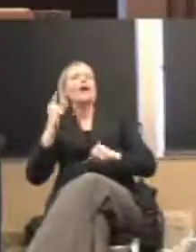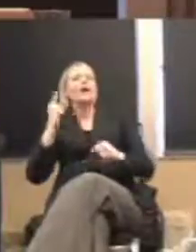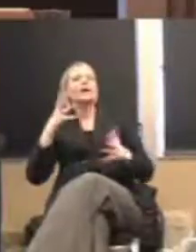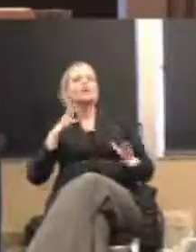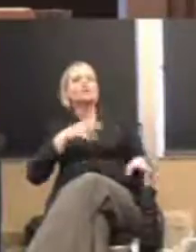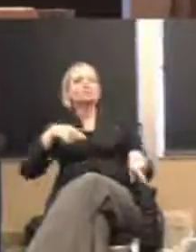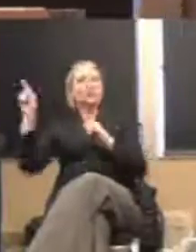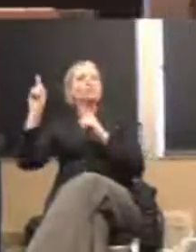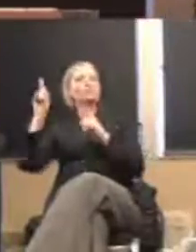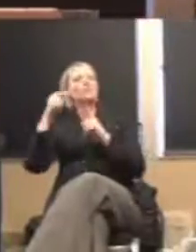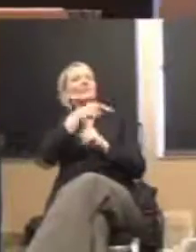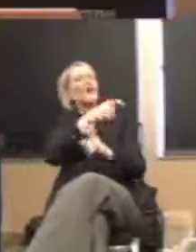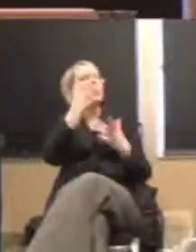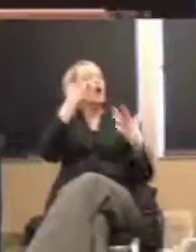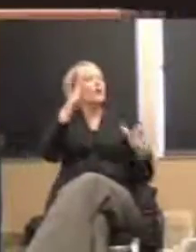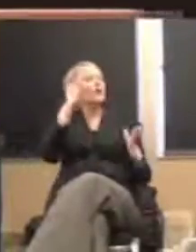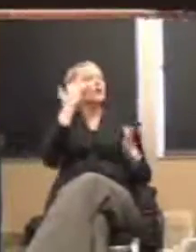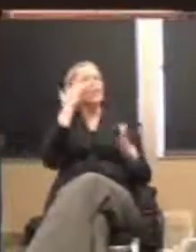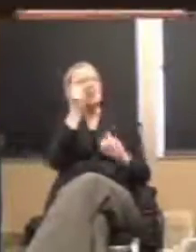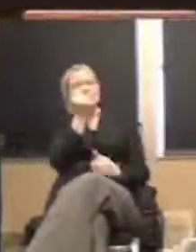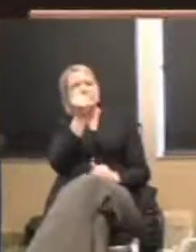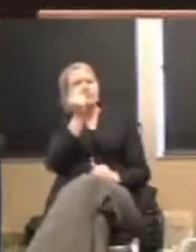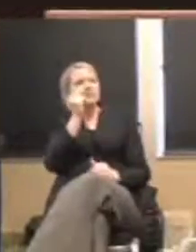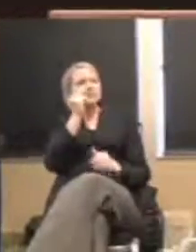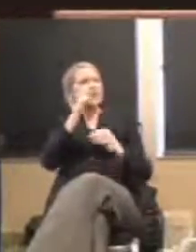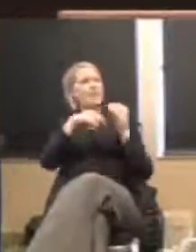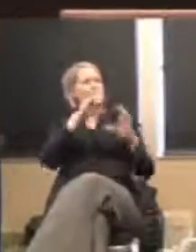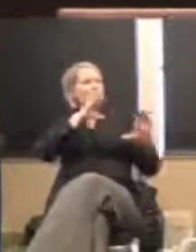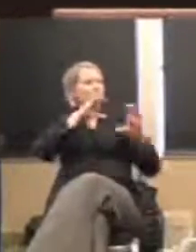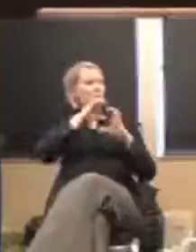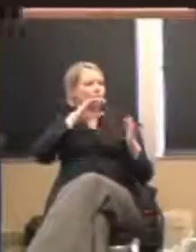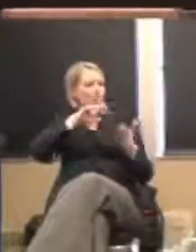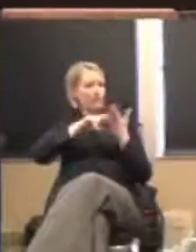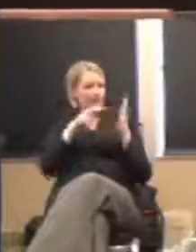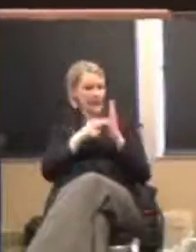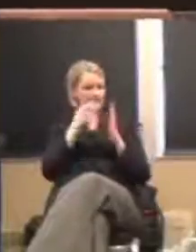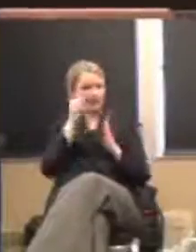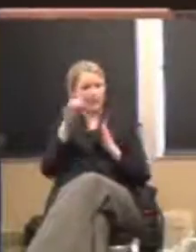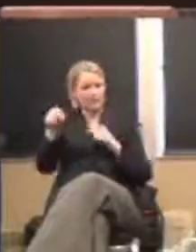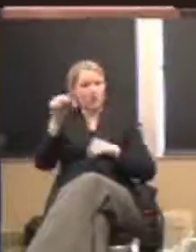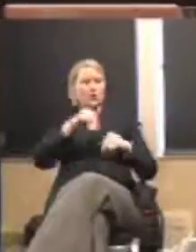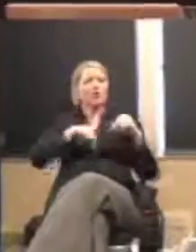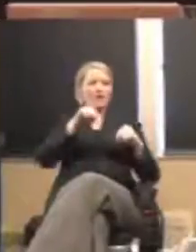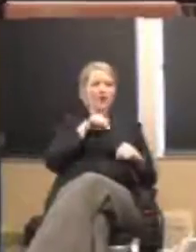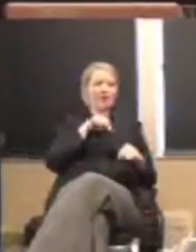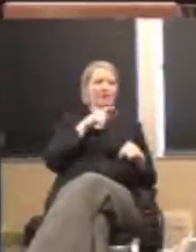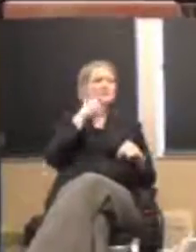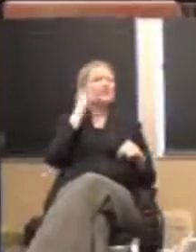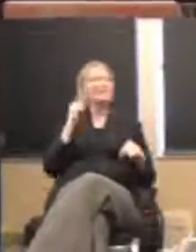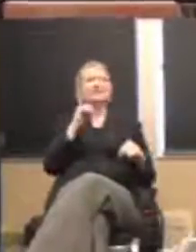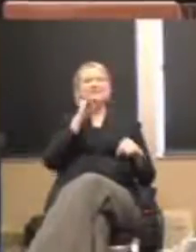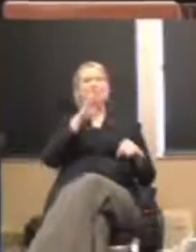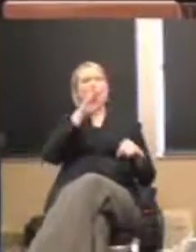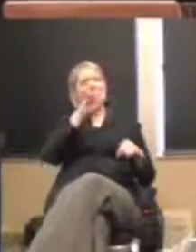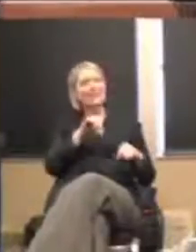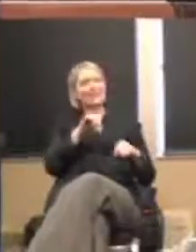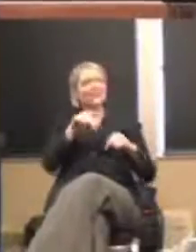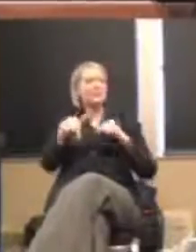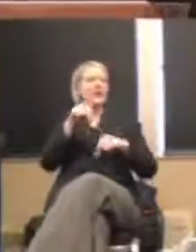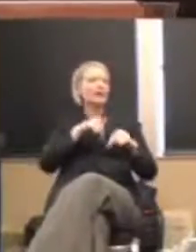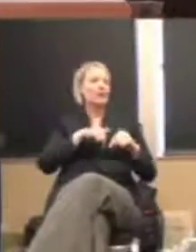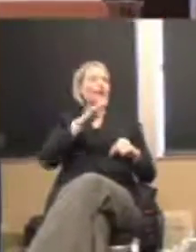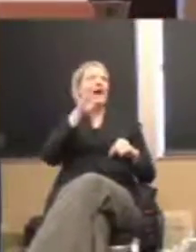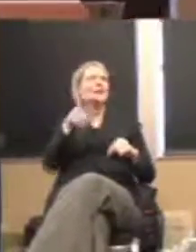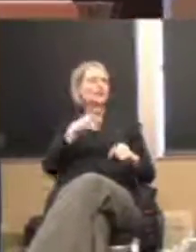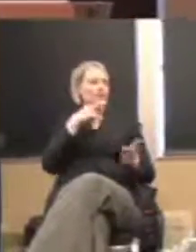know something about communicative intent if you're taking that step backward. Because it's not really a step backward. Never tell yourselves it's a